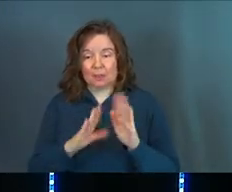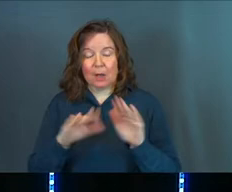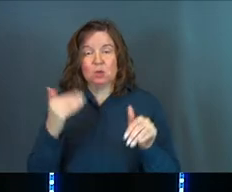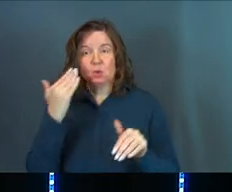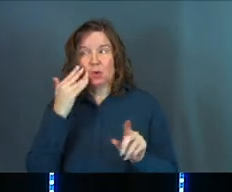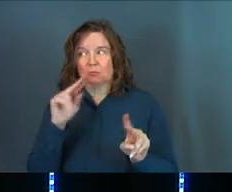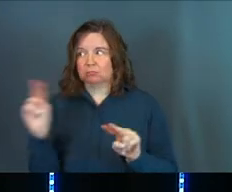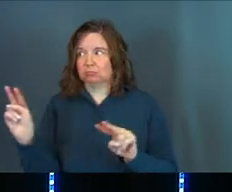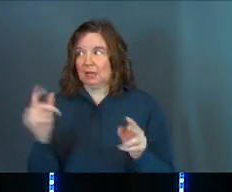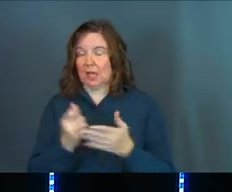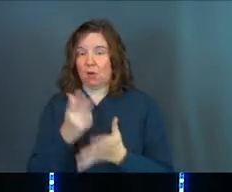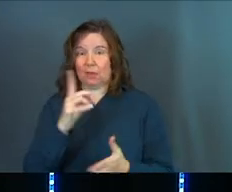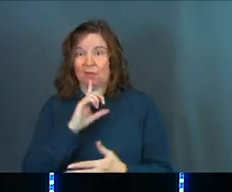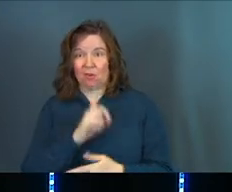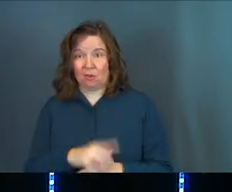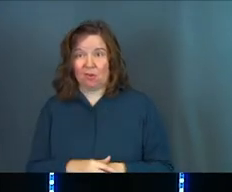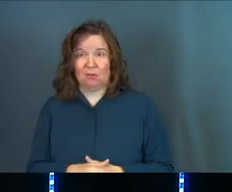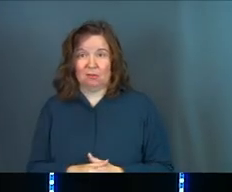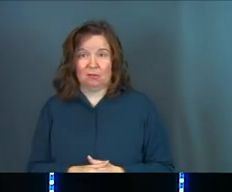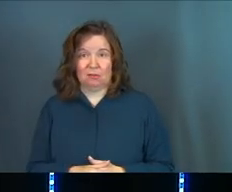house and you know just how rich they are.